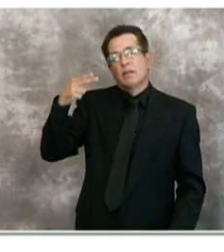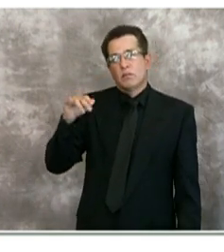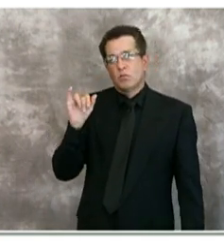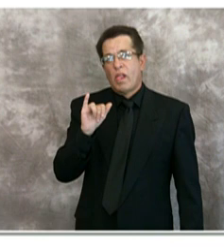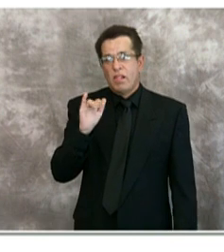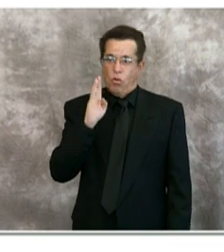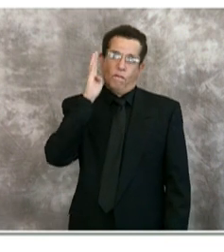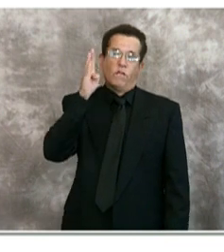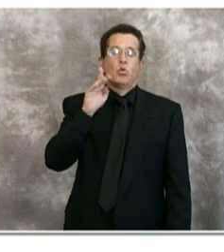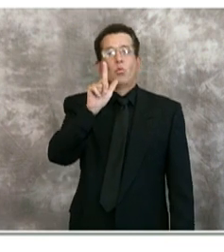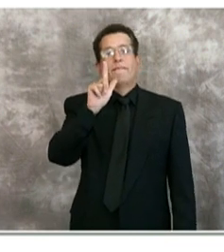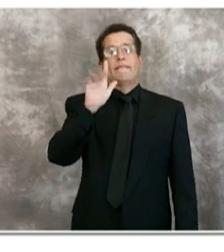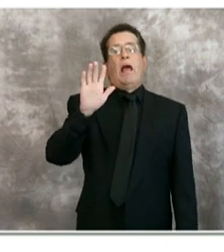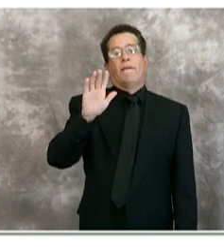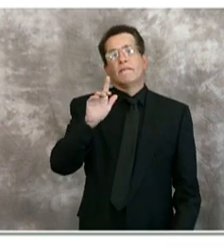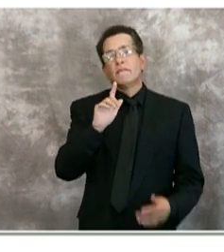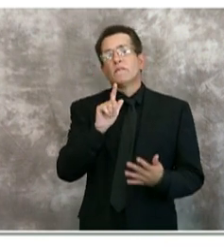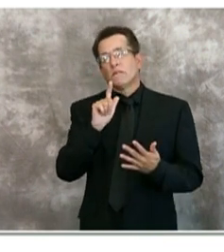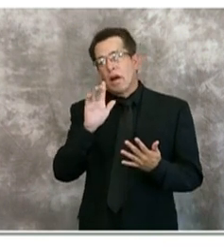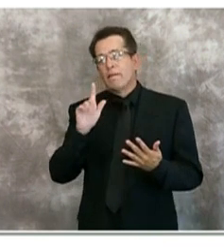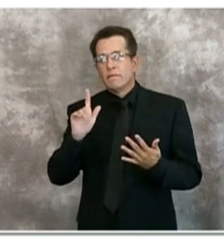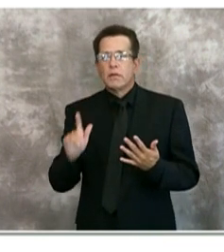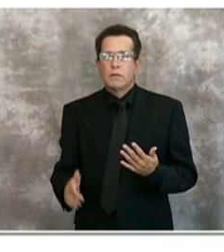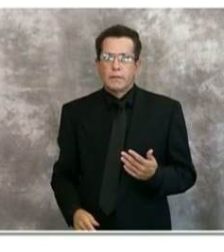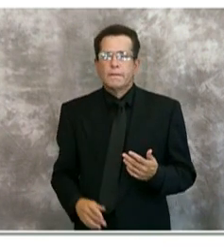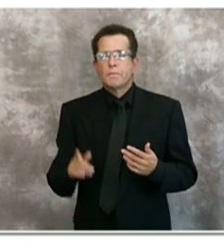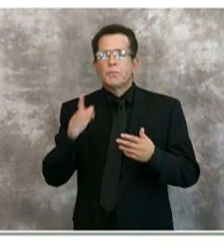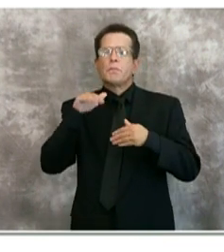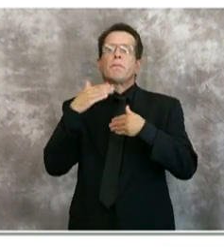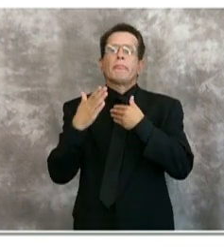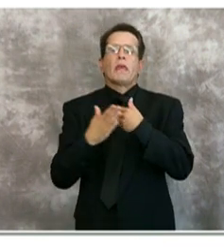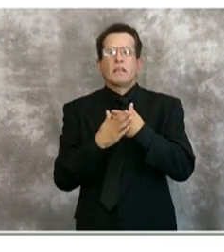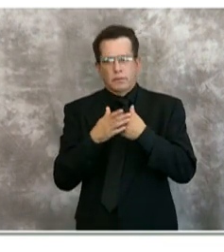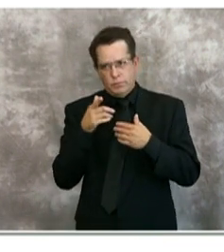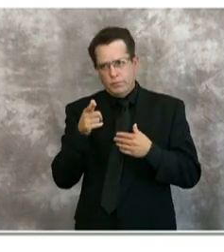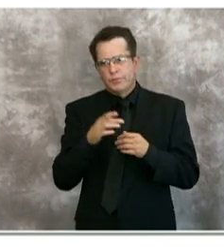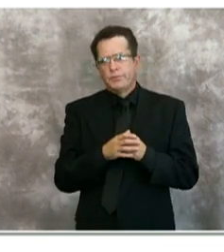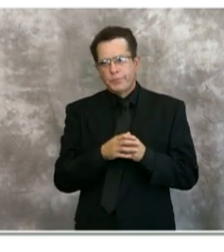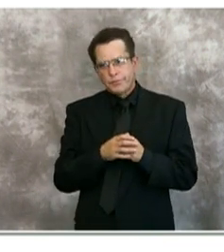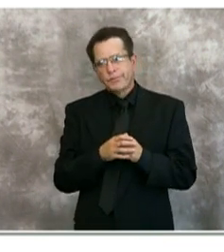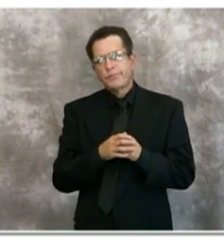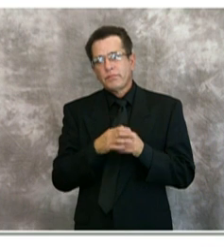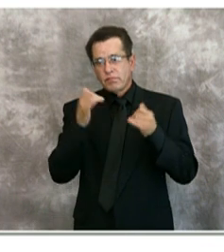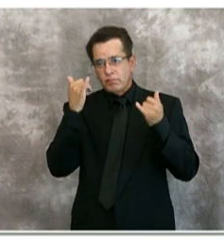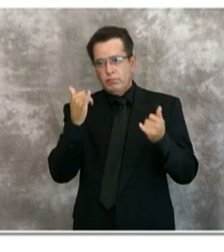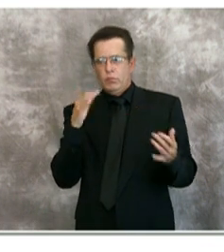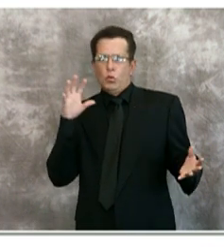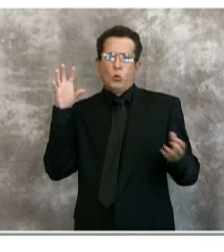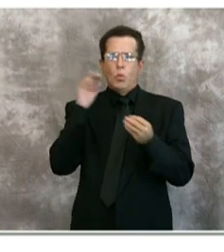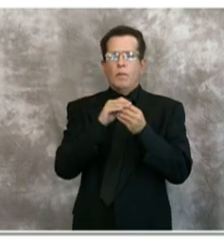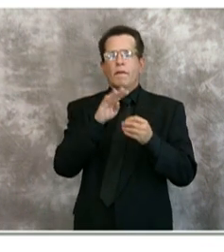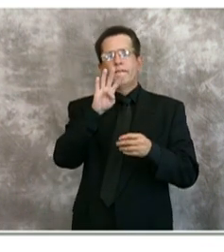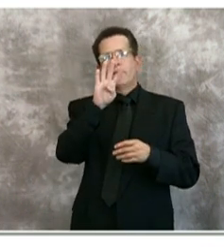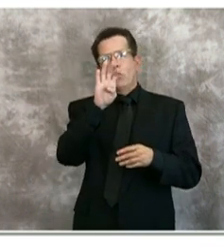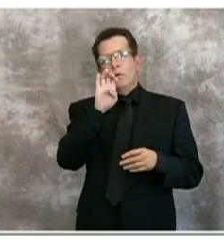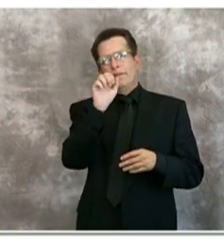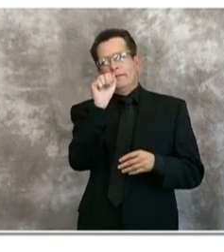above 25. Going to the next slide. So we have had a total number of